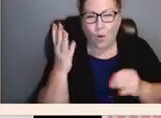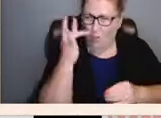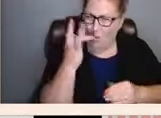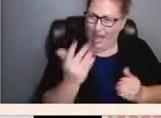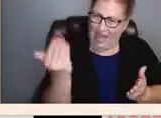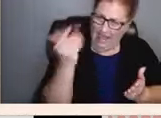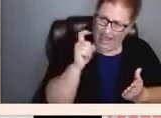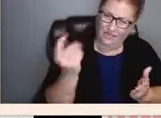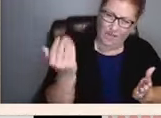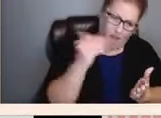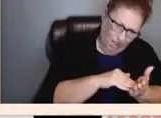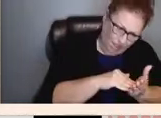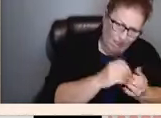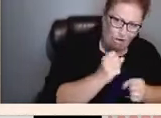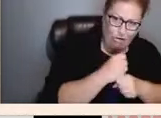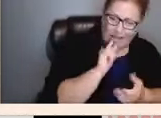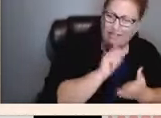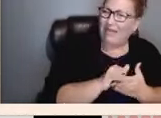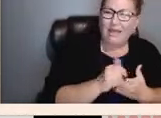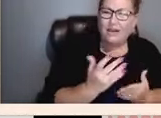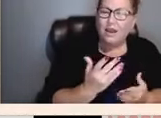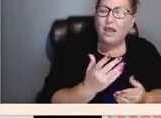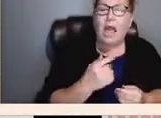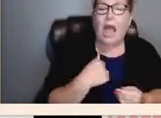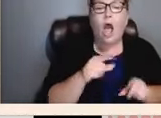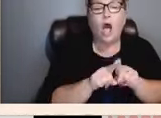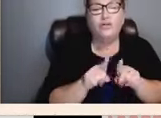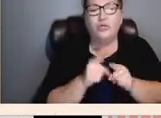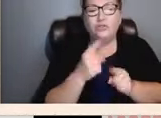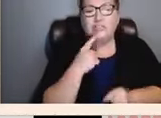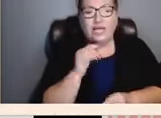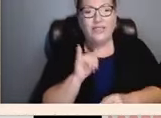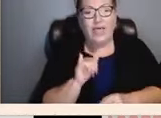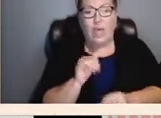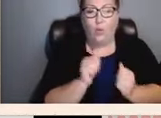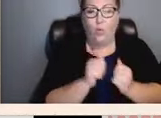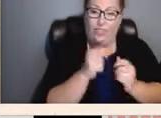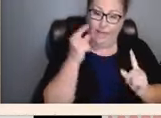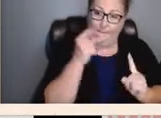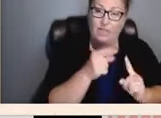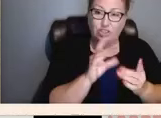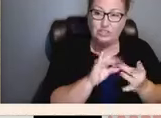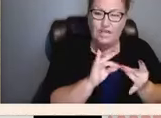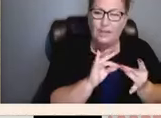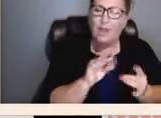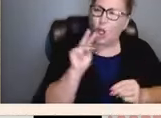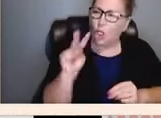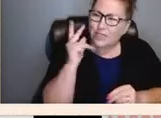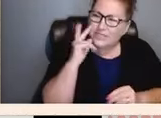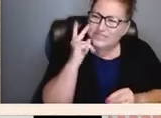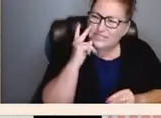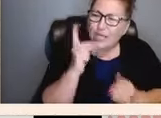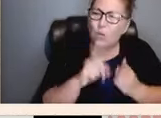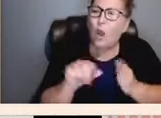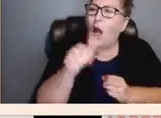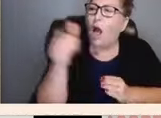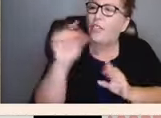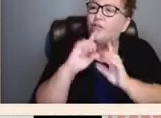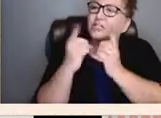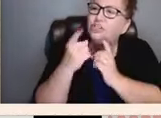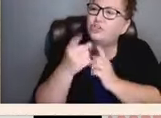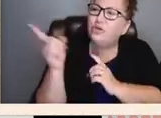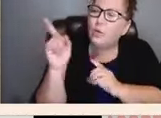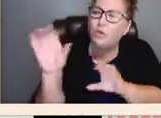wheel? And I also say that with a mission statement, look and see what other districts have done, what